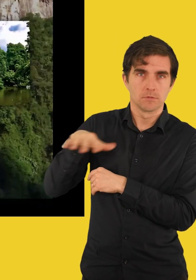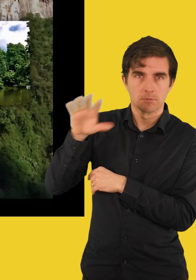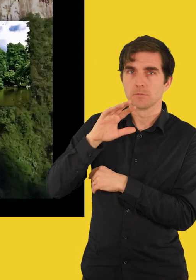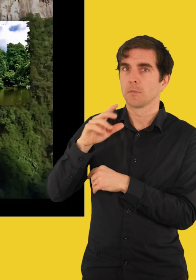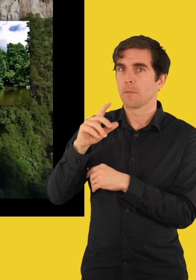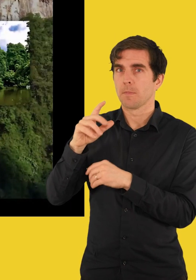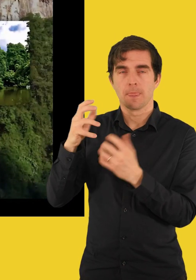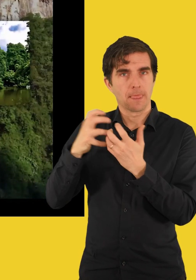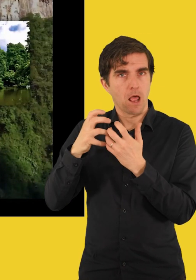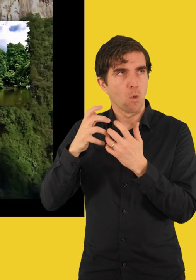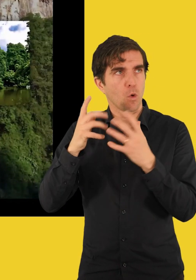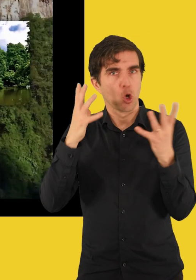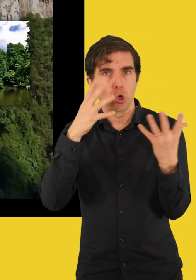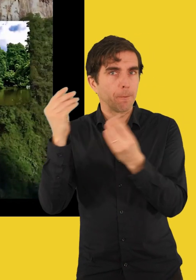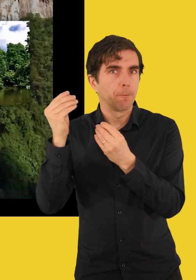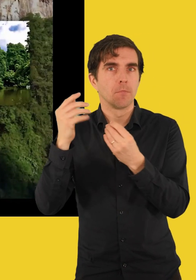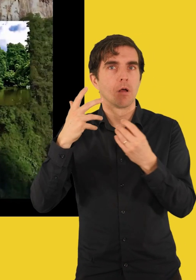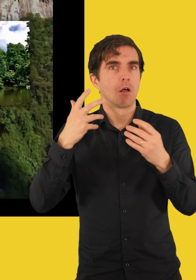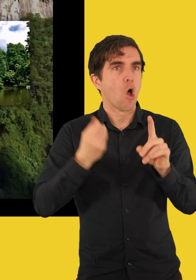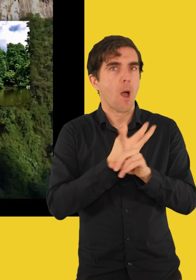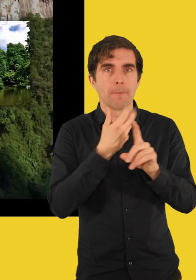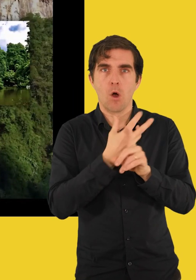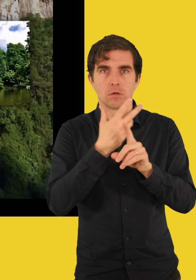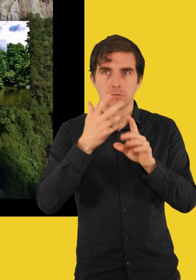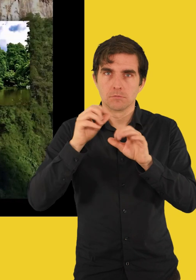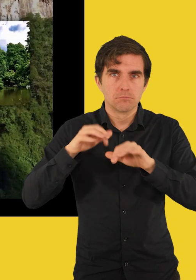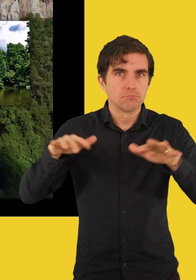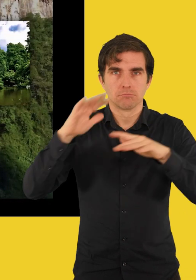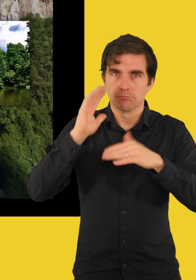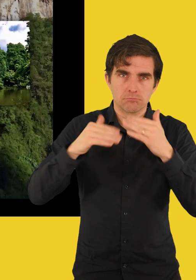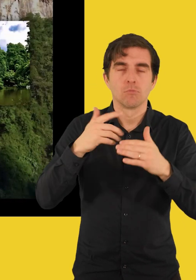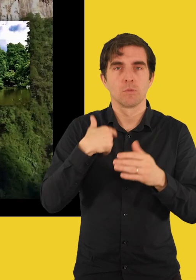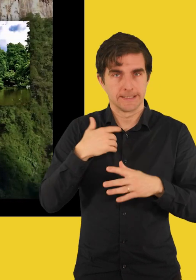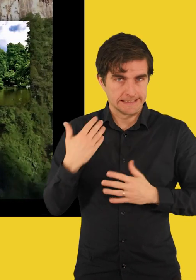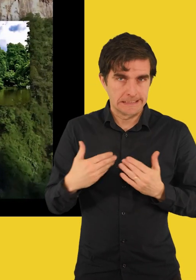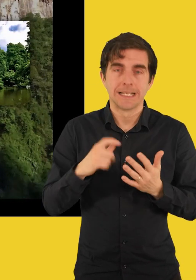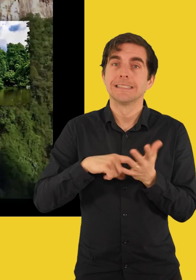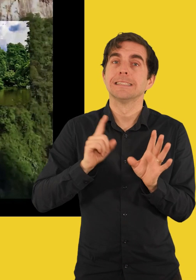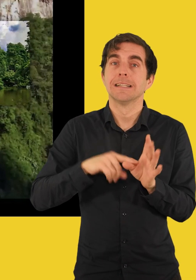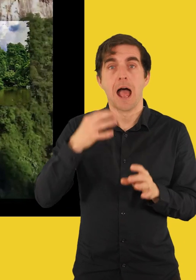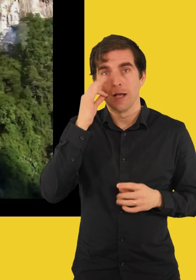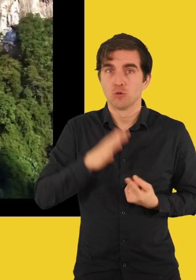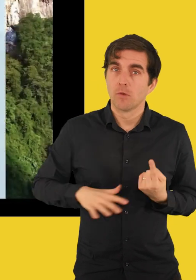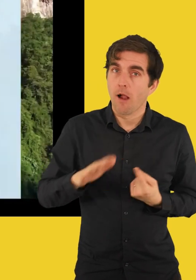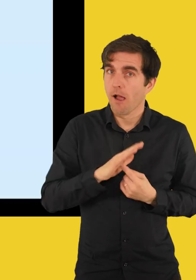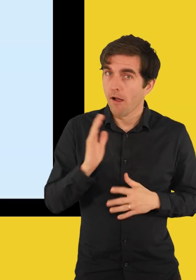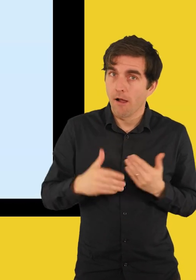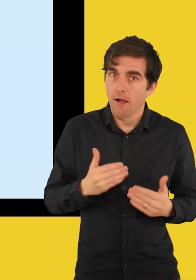hills, their capacity to absorb and release carbon. This is one of the things that we are doing at City